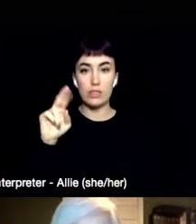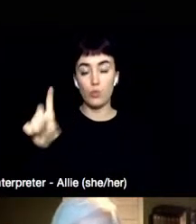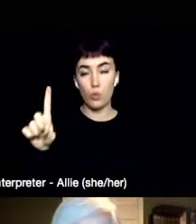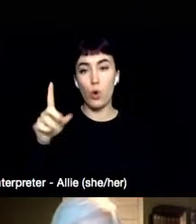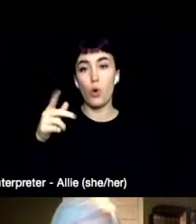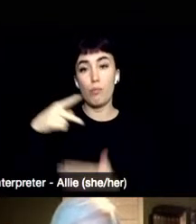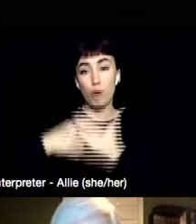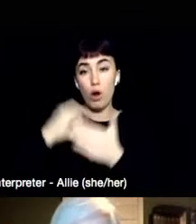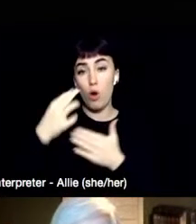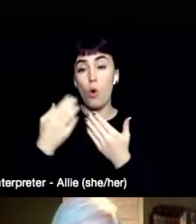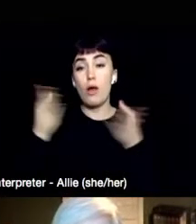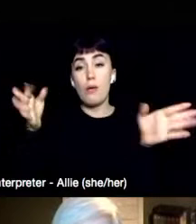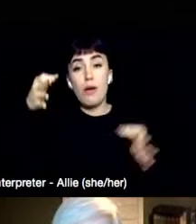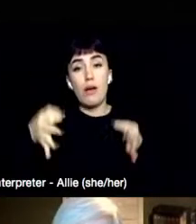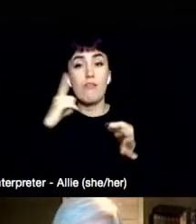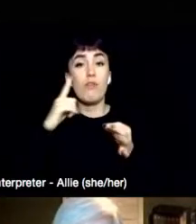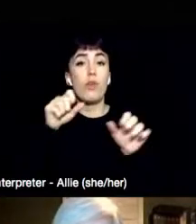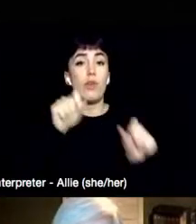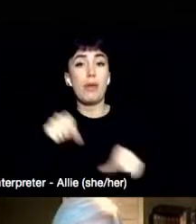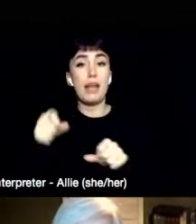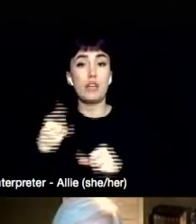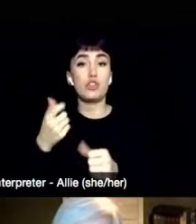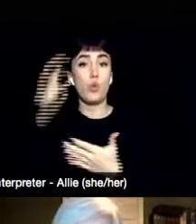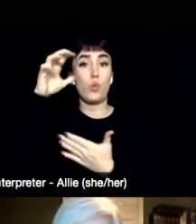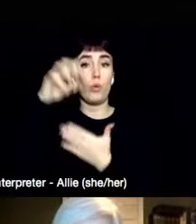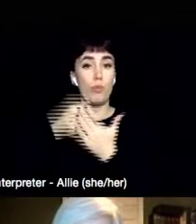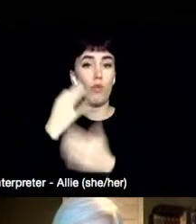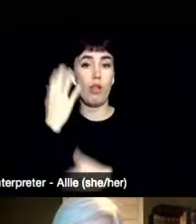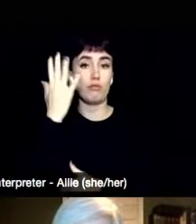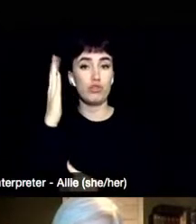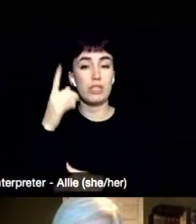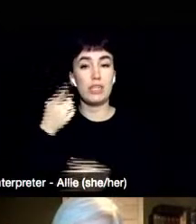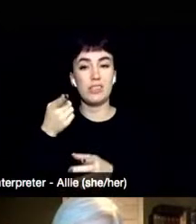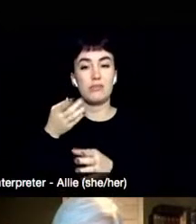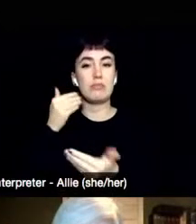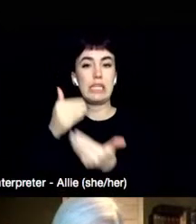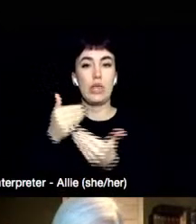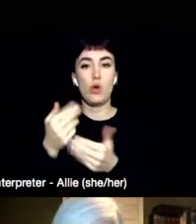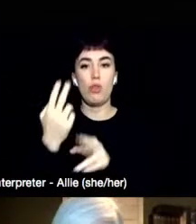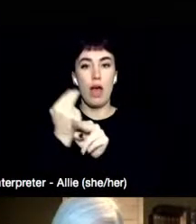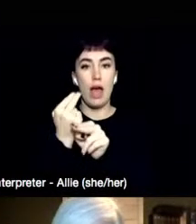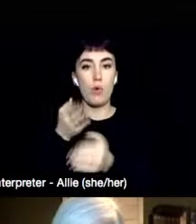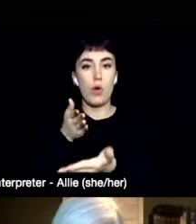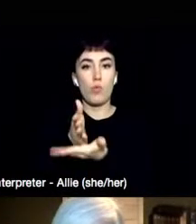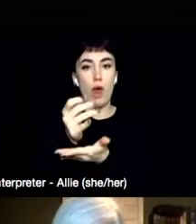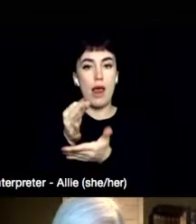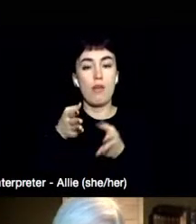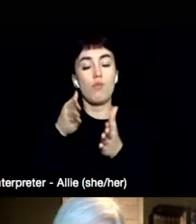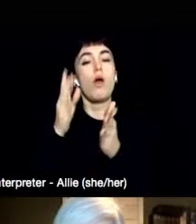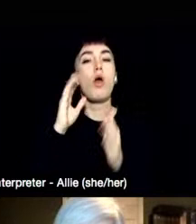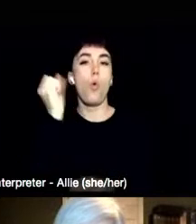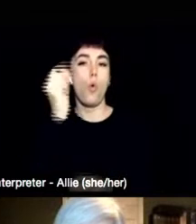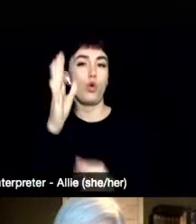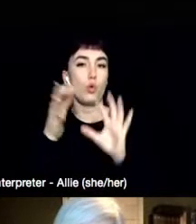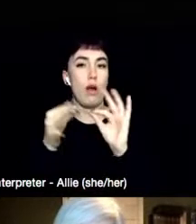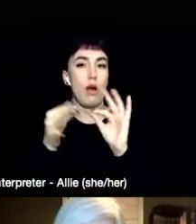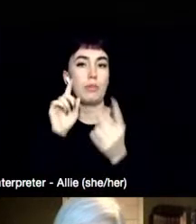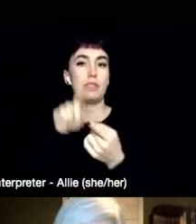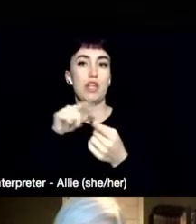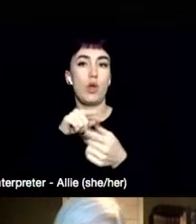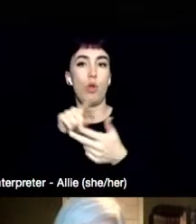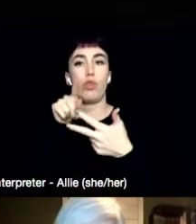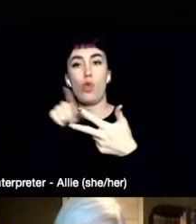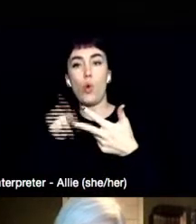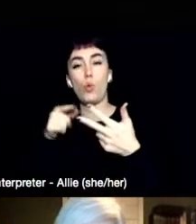the potential removal of trees along the highway right-of-way, if you would hold your comments until we open those public